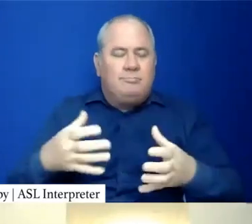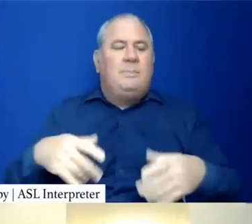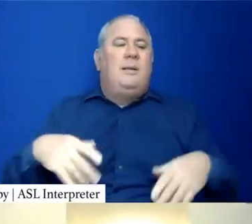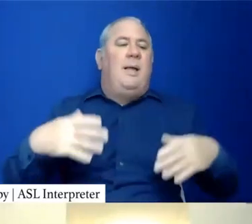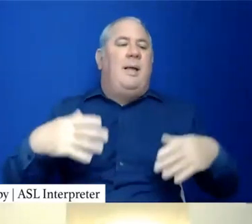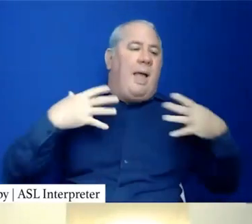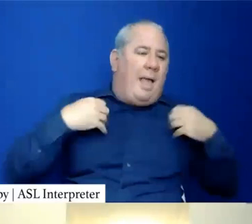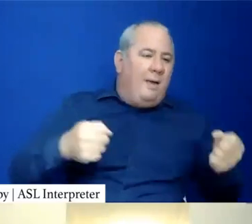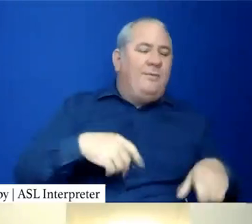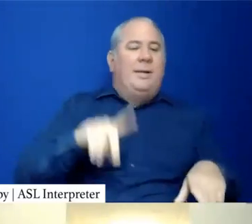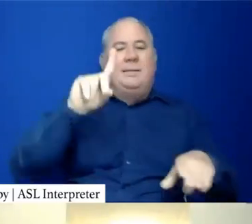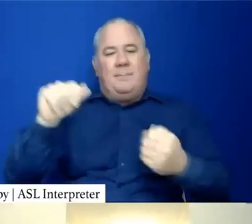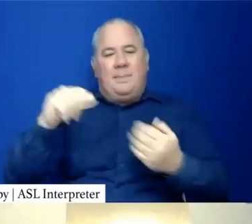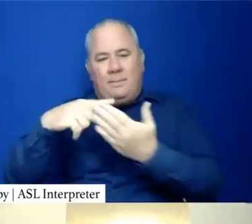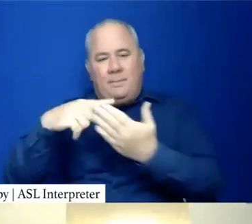that I run.